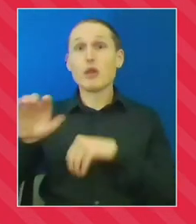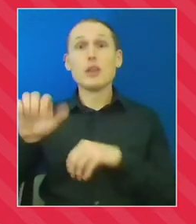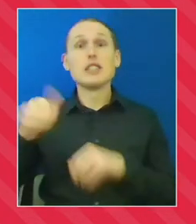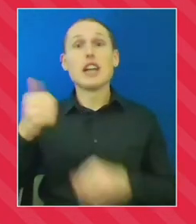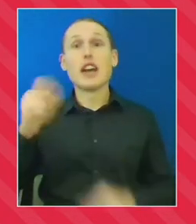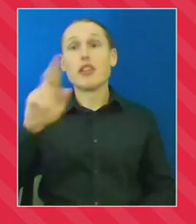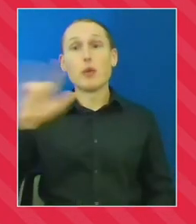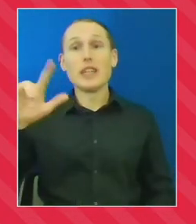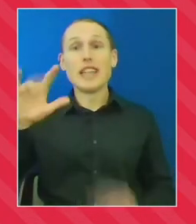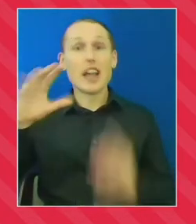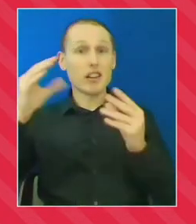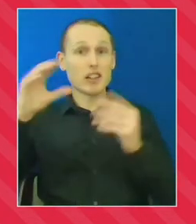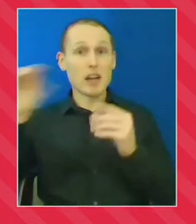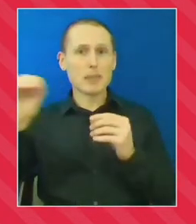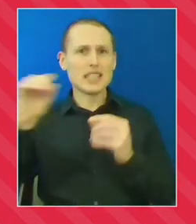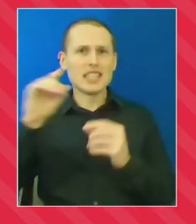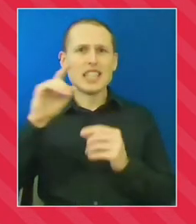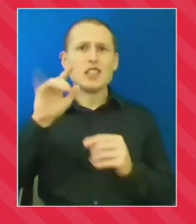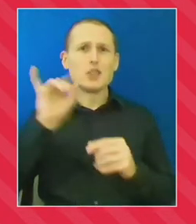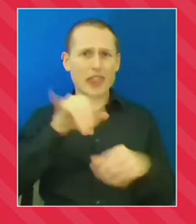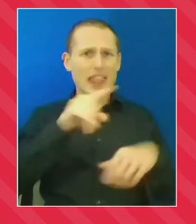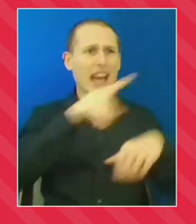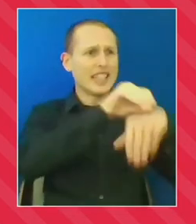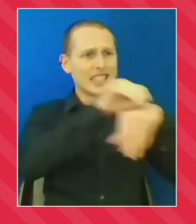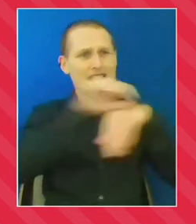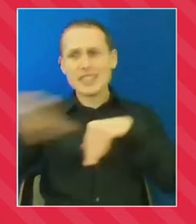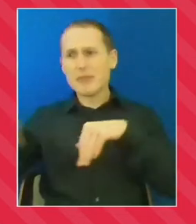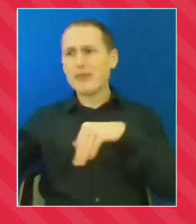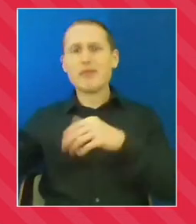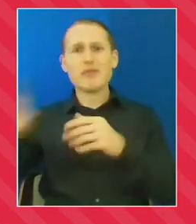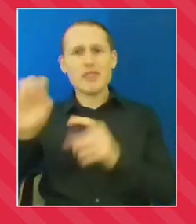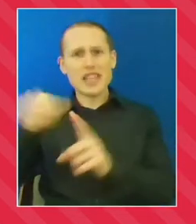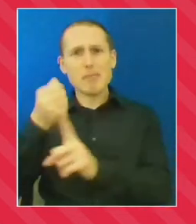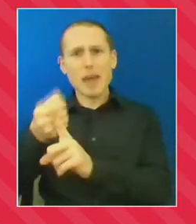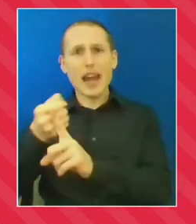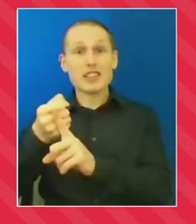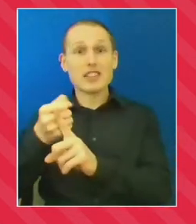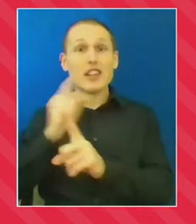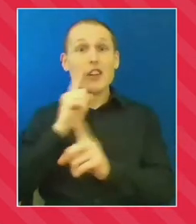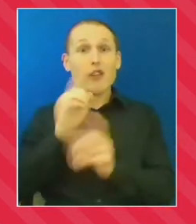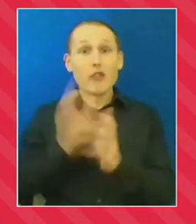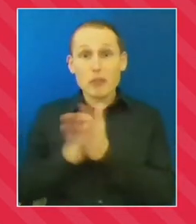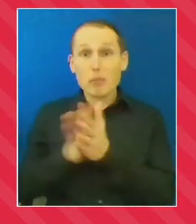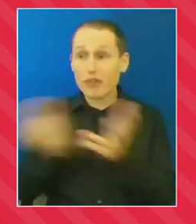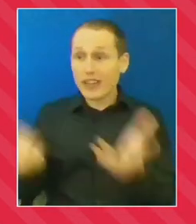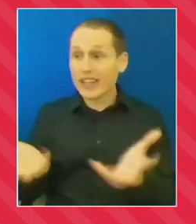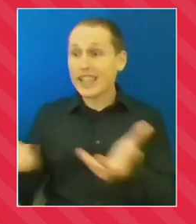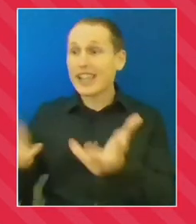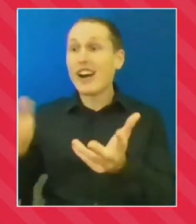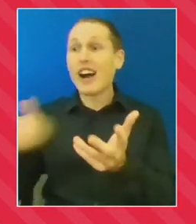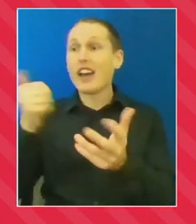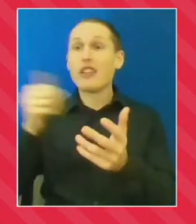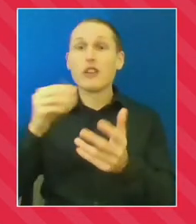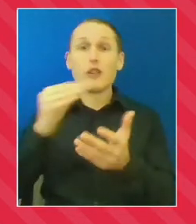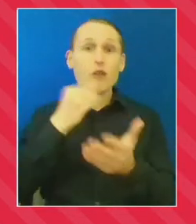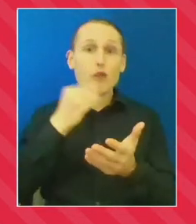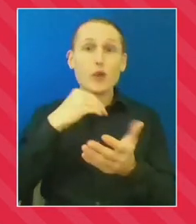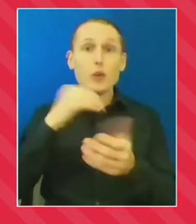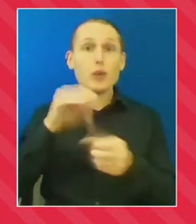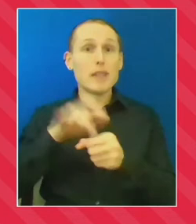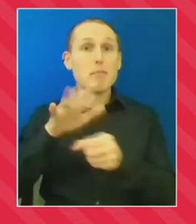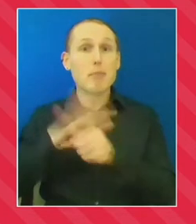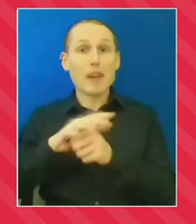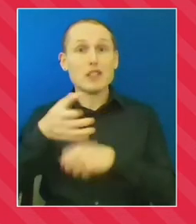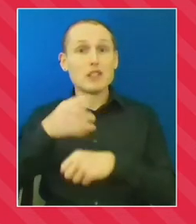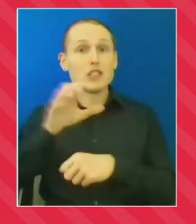of residual impact of a pilot like this to motivate other food and beverage companies, other retailers to do something similar, I